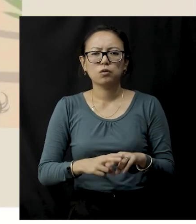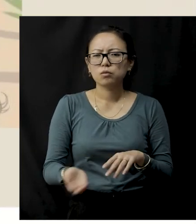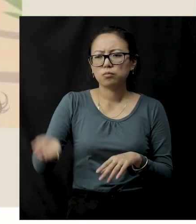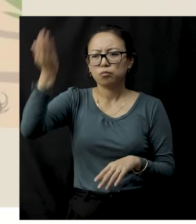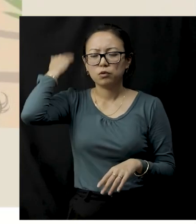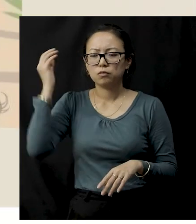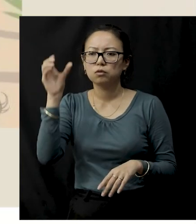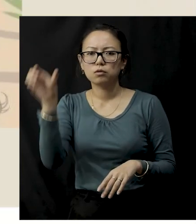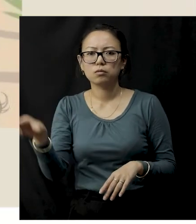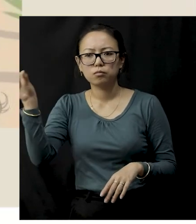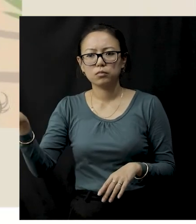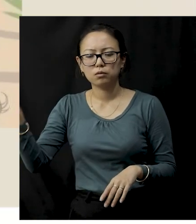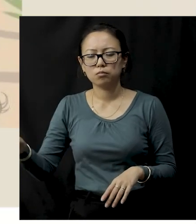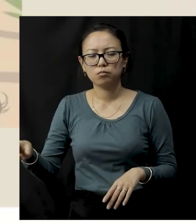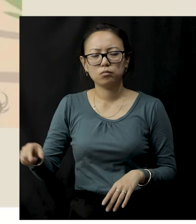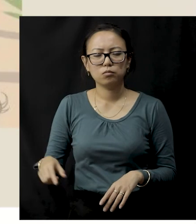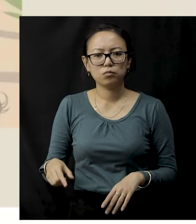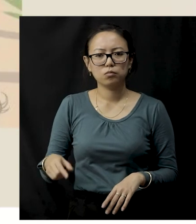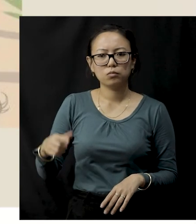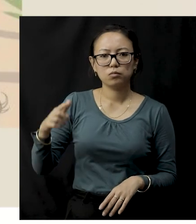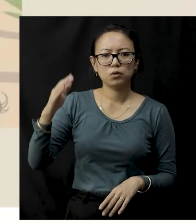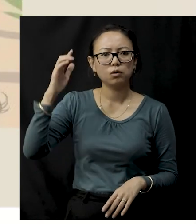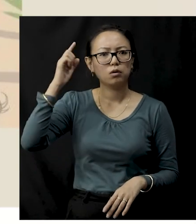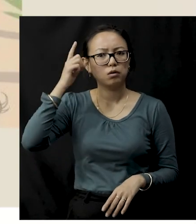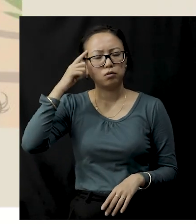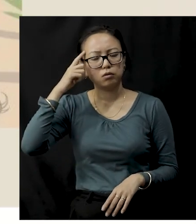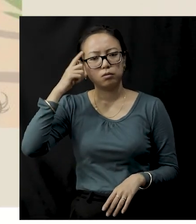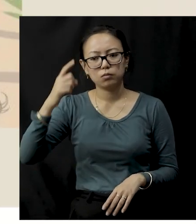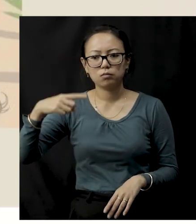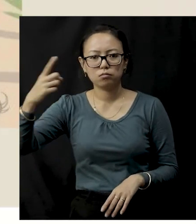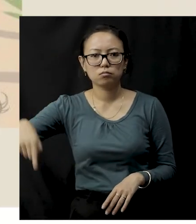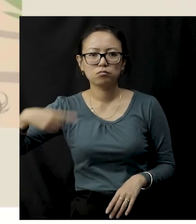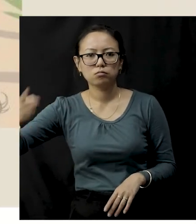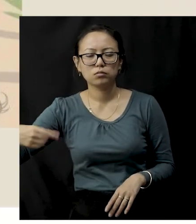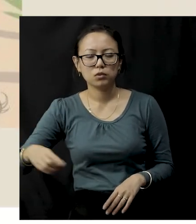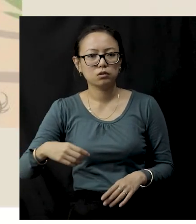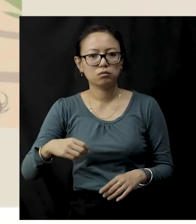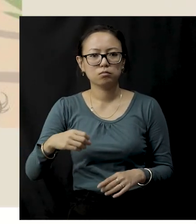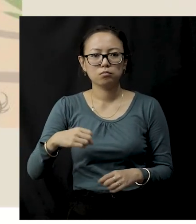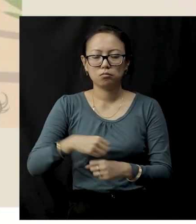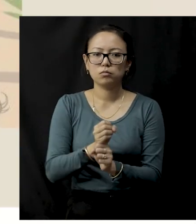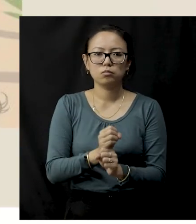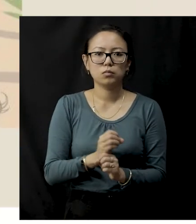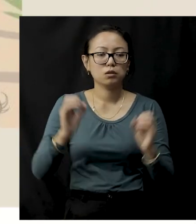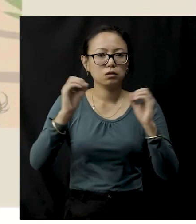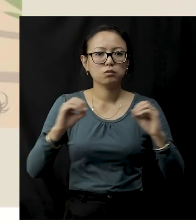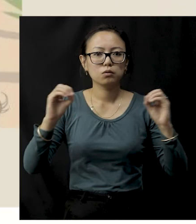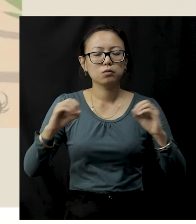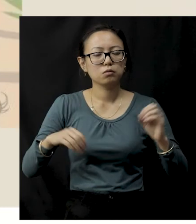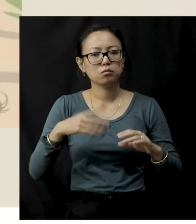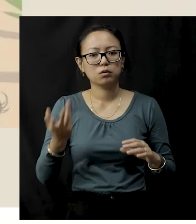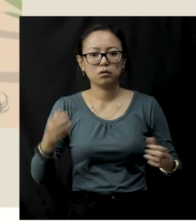have seen a car today, okay? It's all because of the thoughts, it's all because of the questions and ideas that we